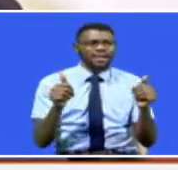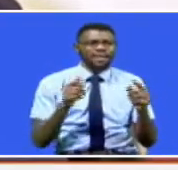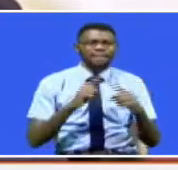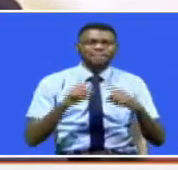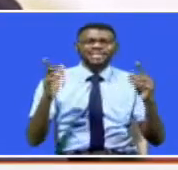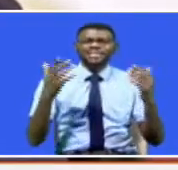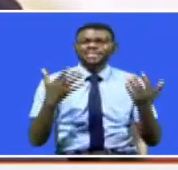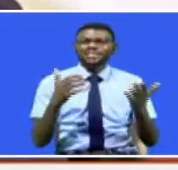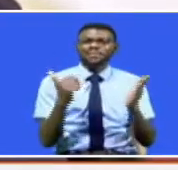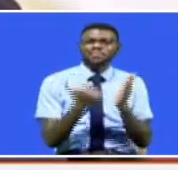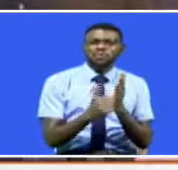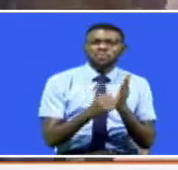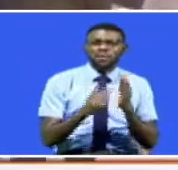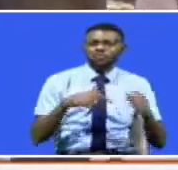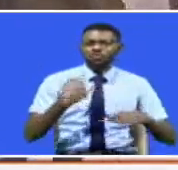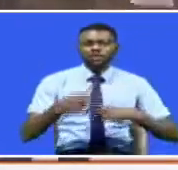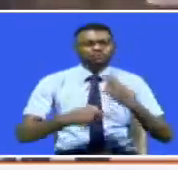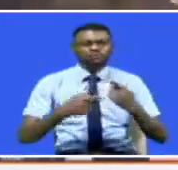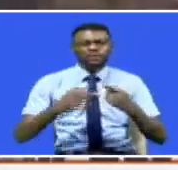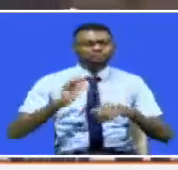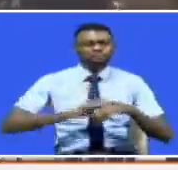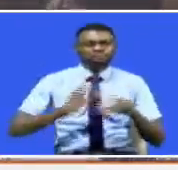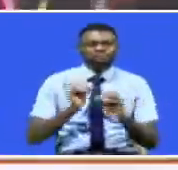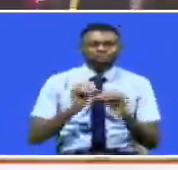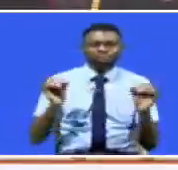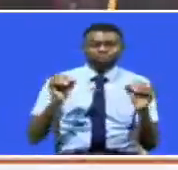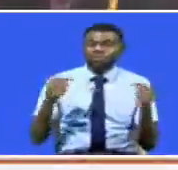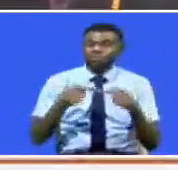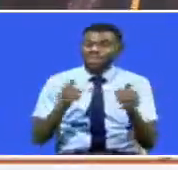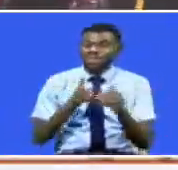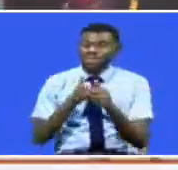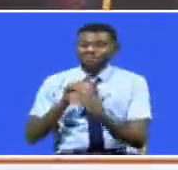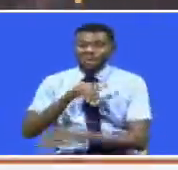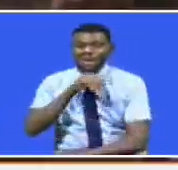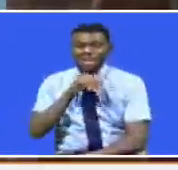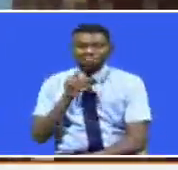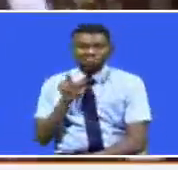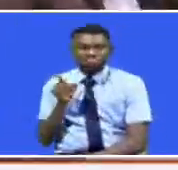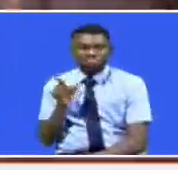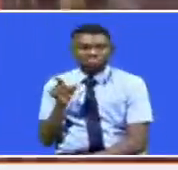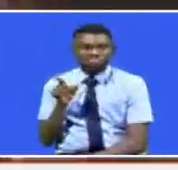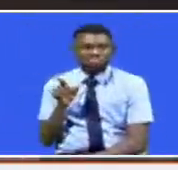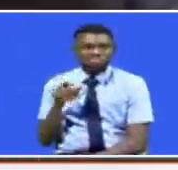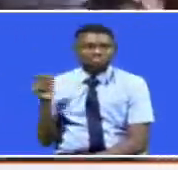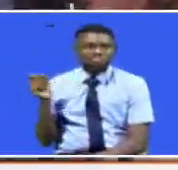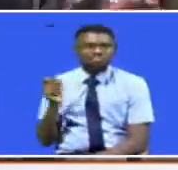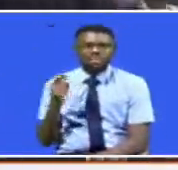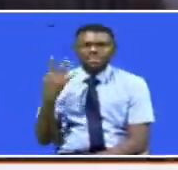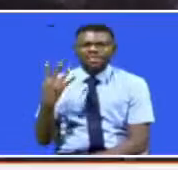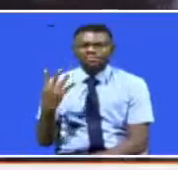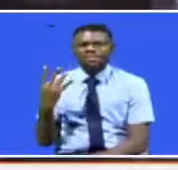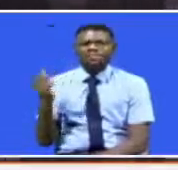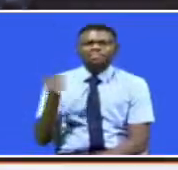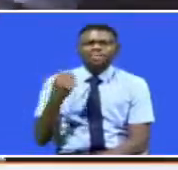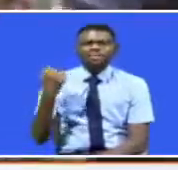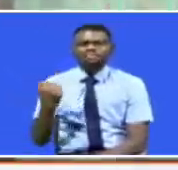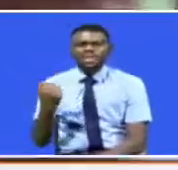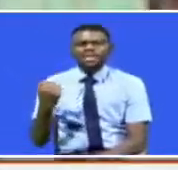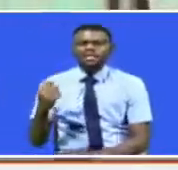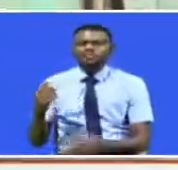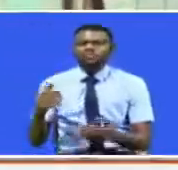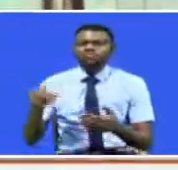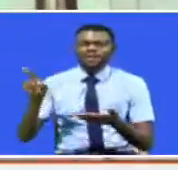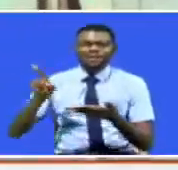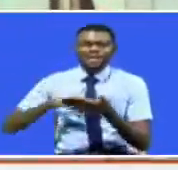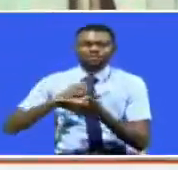fuel to the flames of unrest. Opposition leader Raila Odinga called off demonstrations in April and May after Ruto agreed in